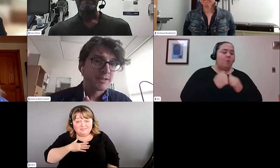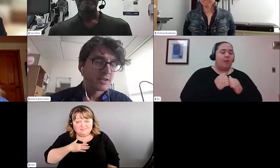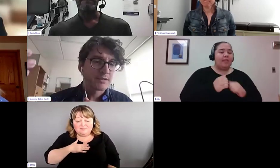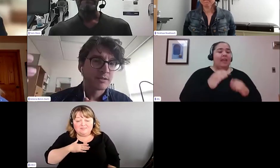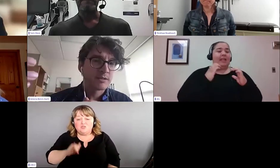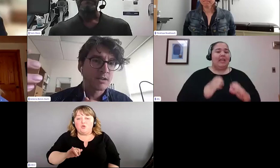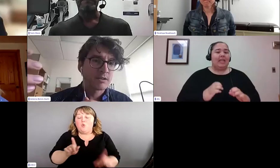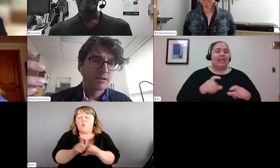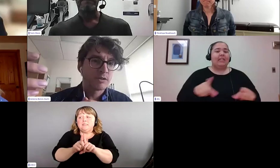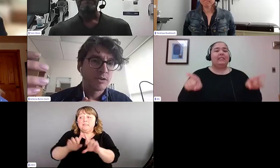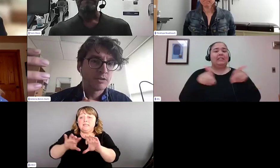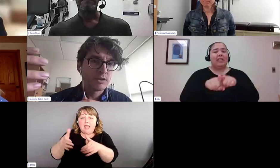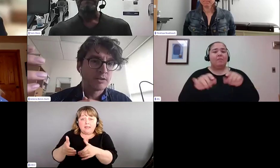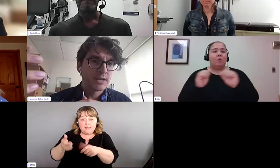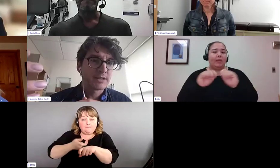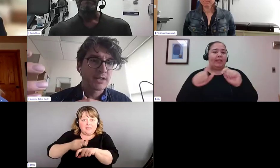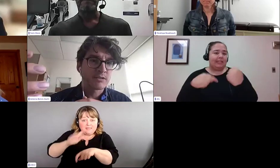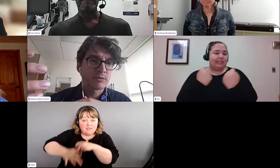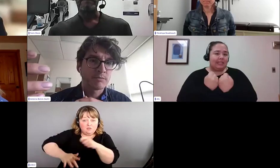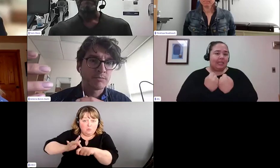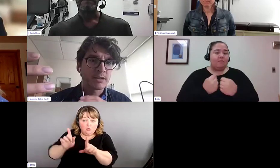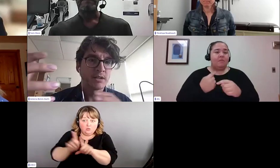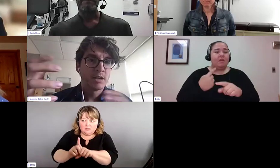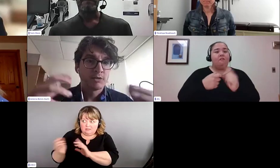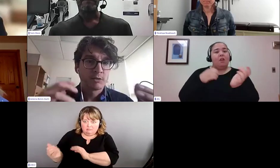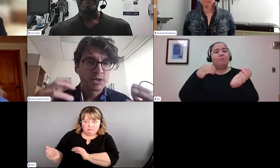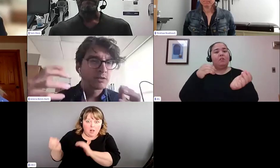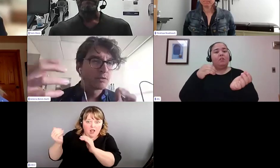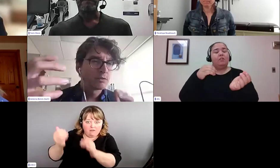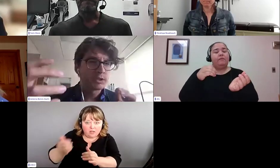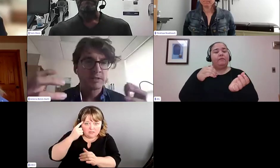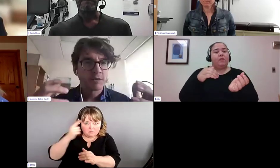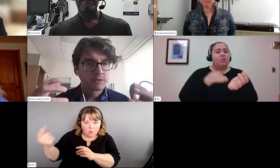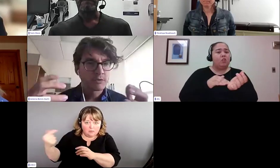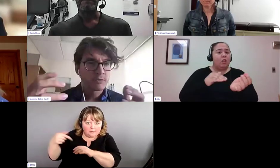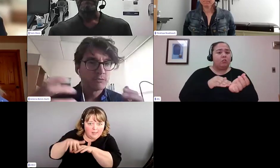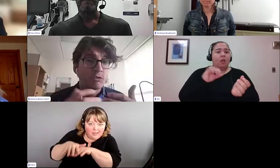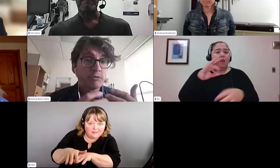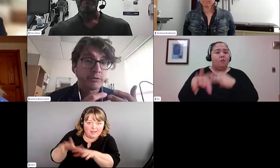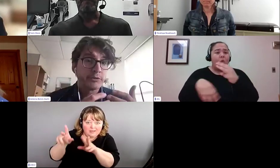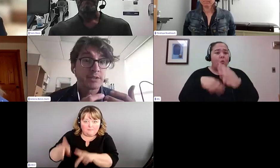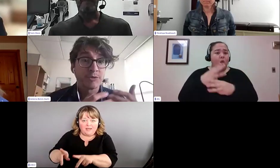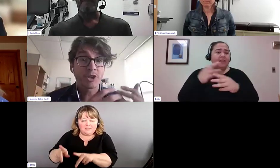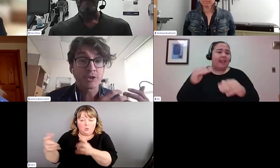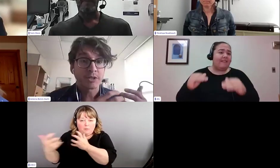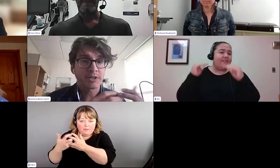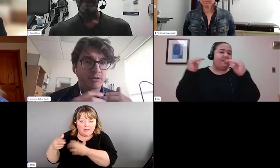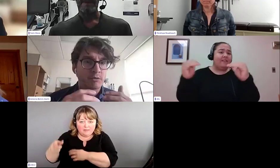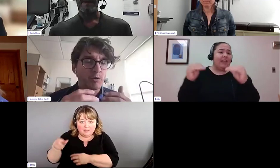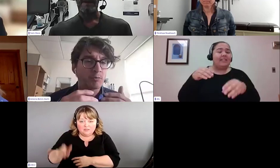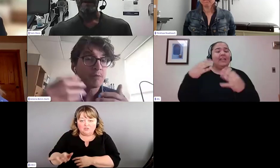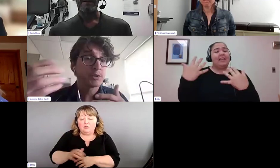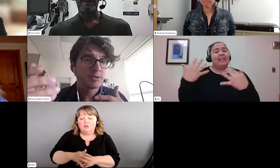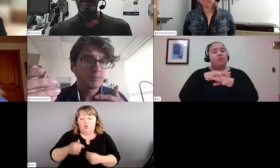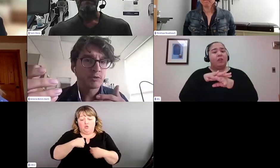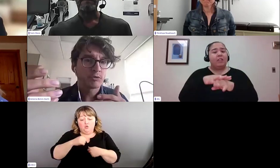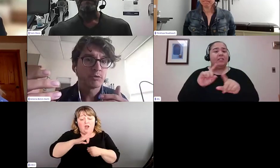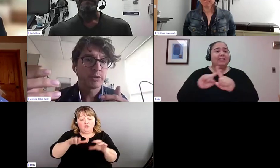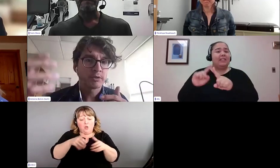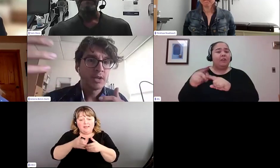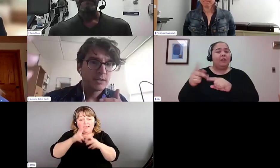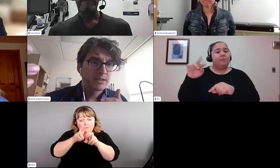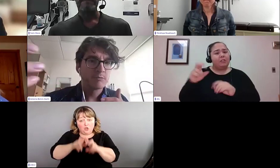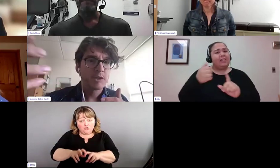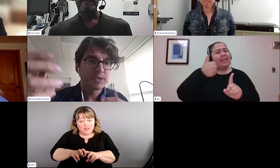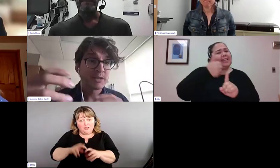thing with the team from Doctors of the World, who are very advanced in their integration of peers. So we each have our strength.